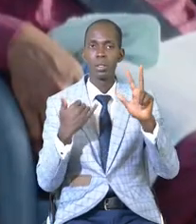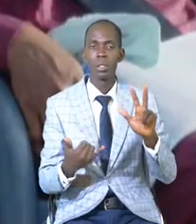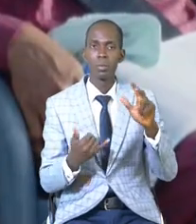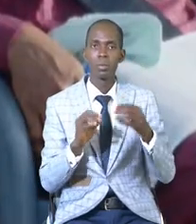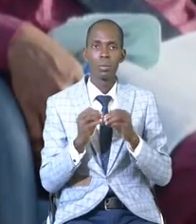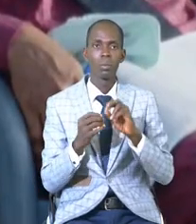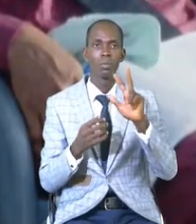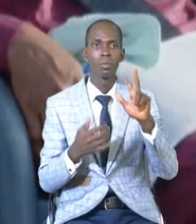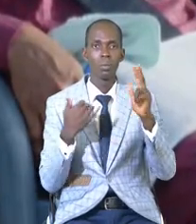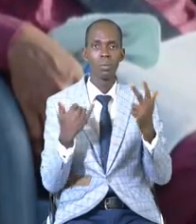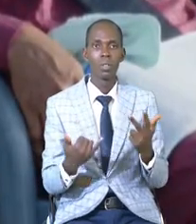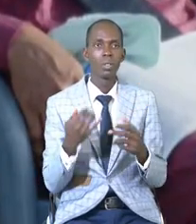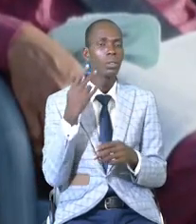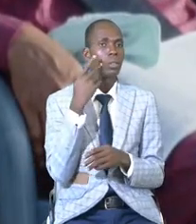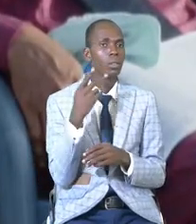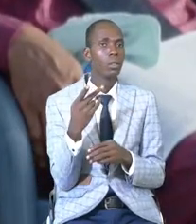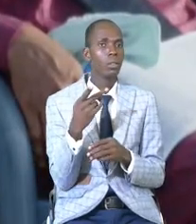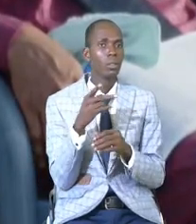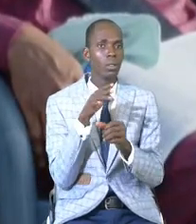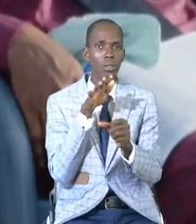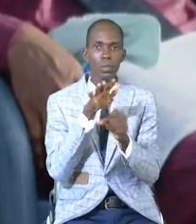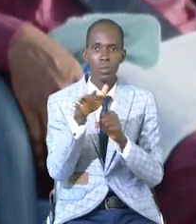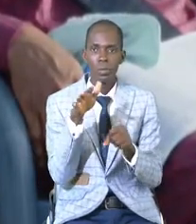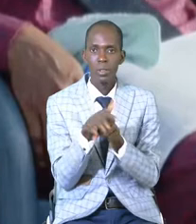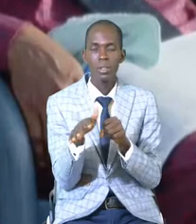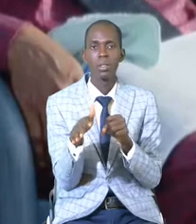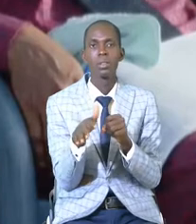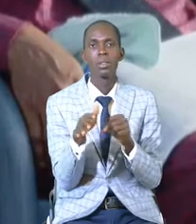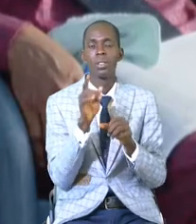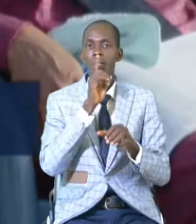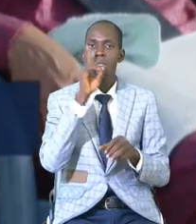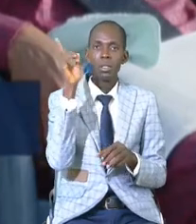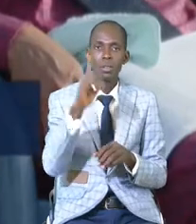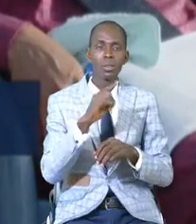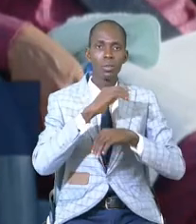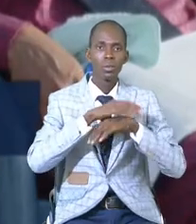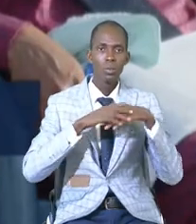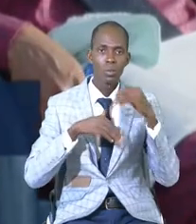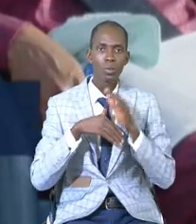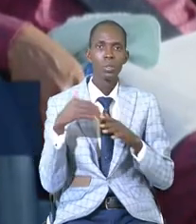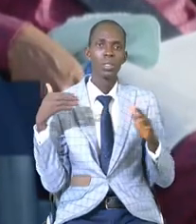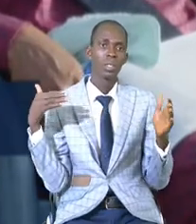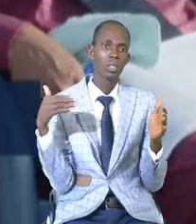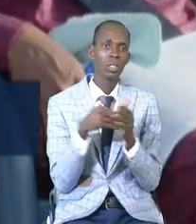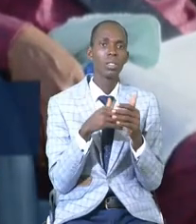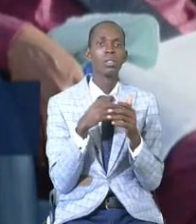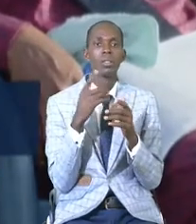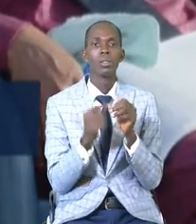we're looking at sufficient, guaranteed succor against the